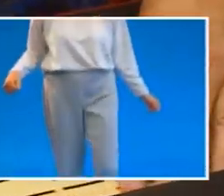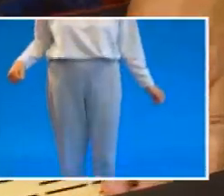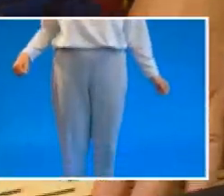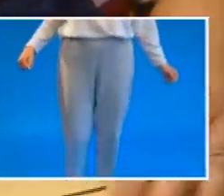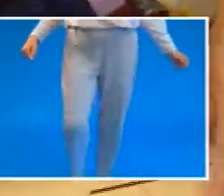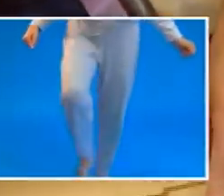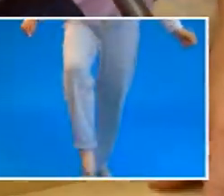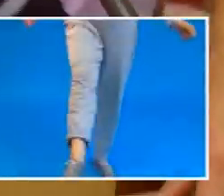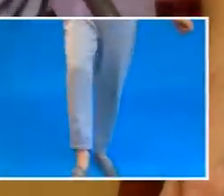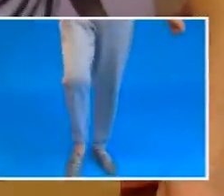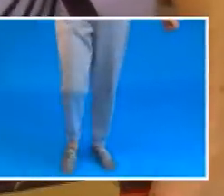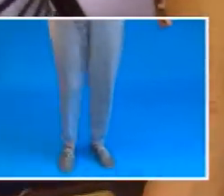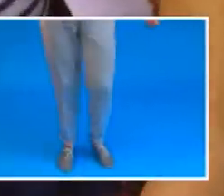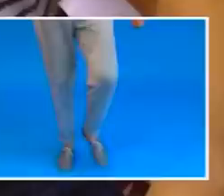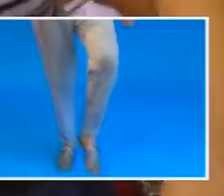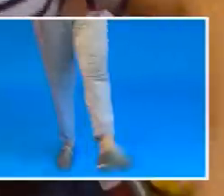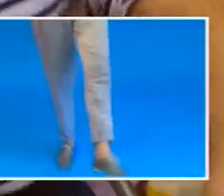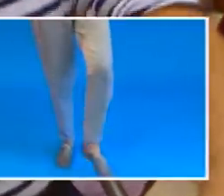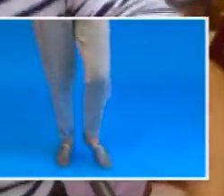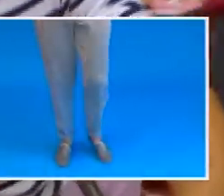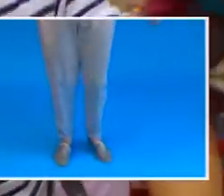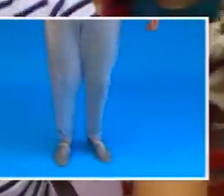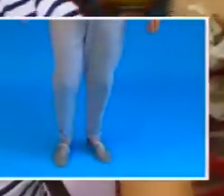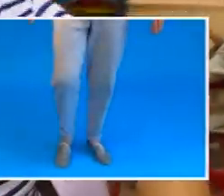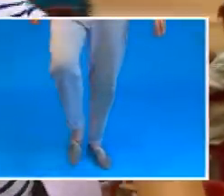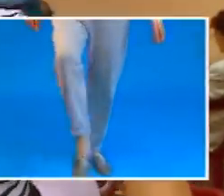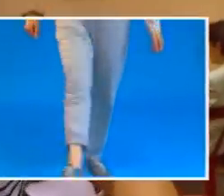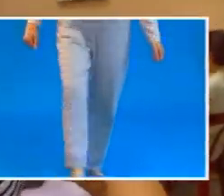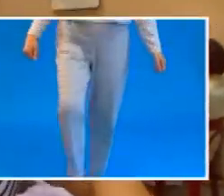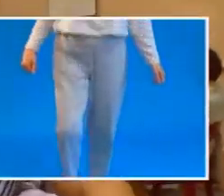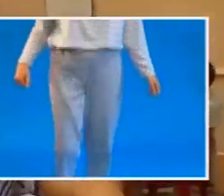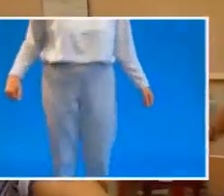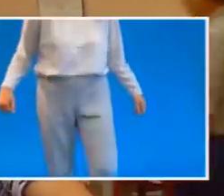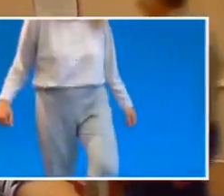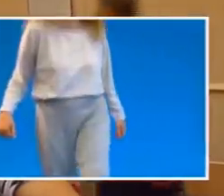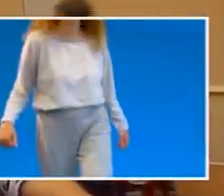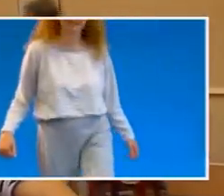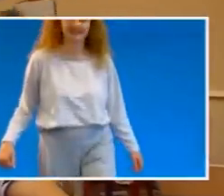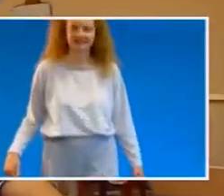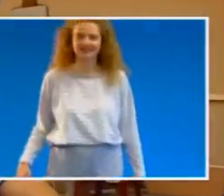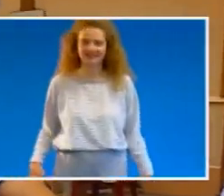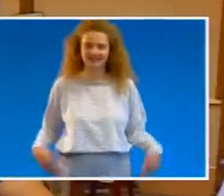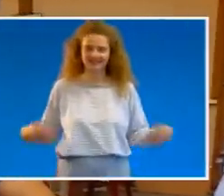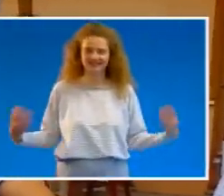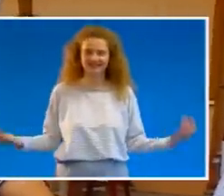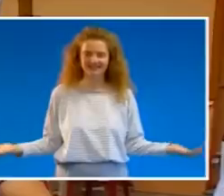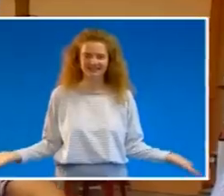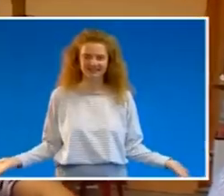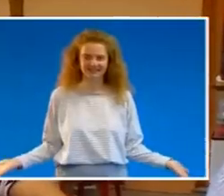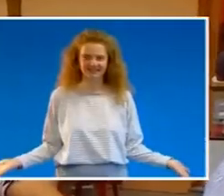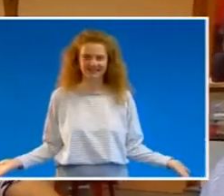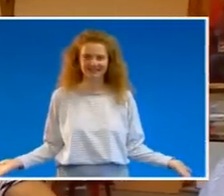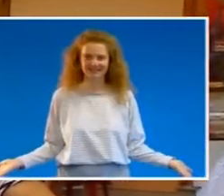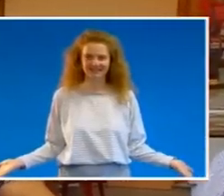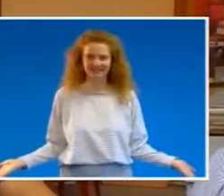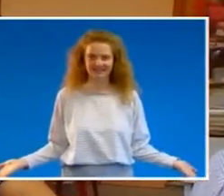by one. He kicked his shoes off one by one. He kicked his shoes off one by one to show that